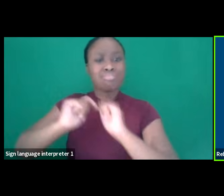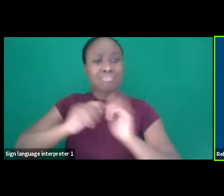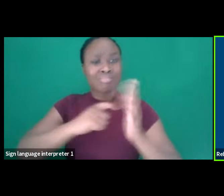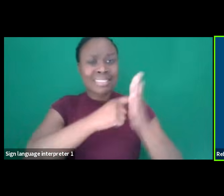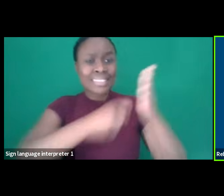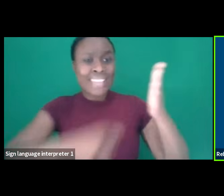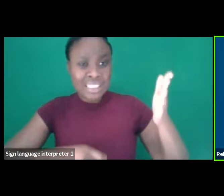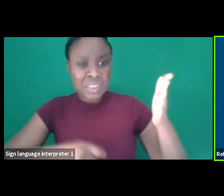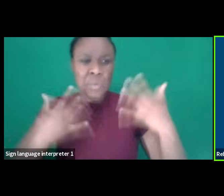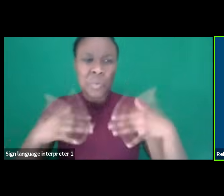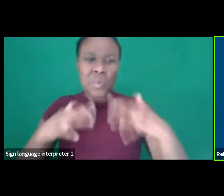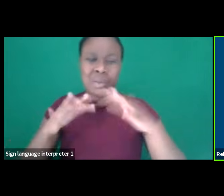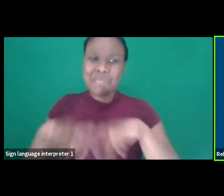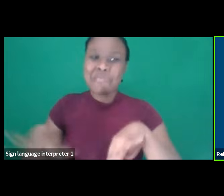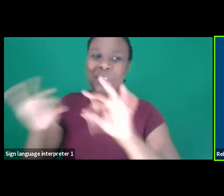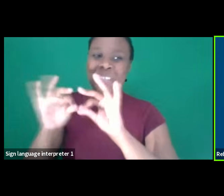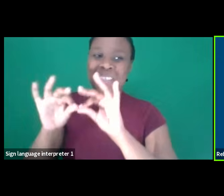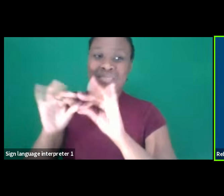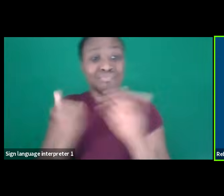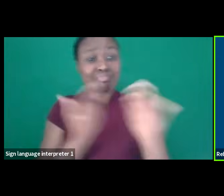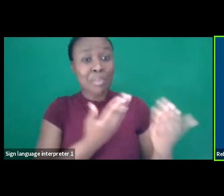overall.